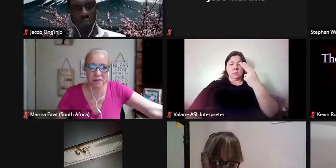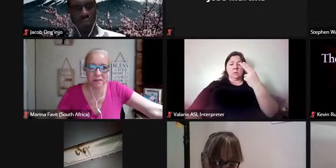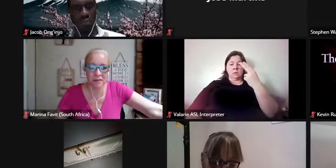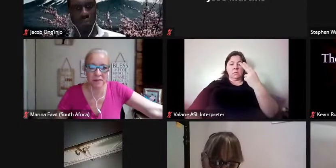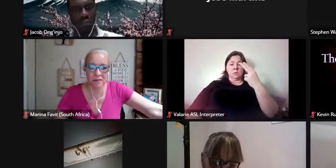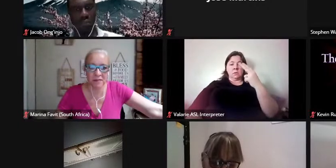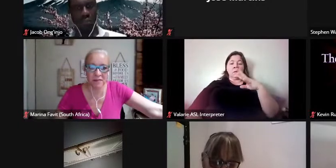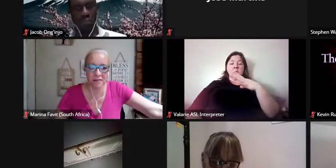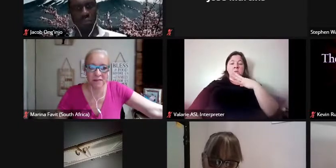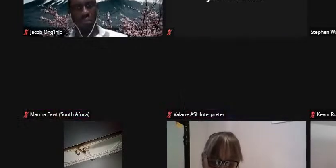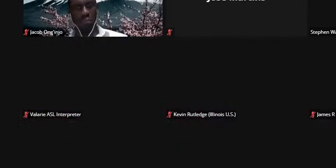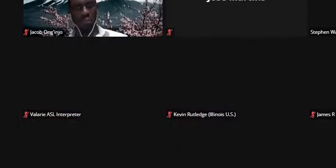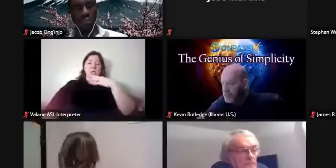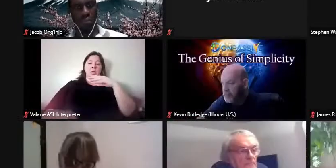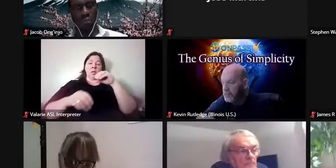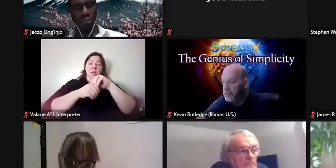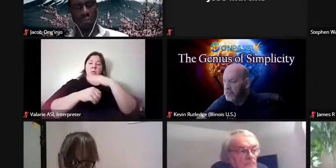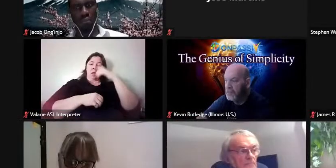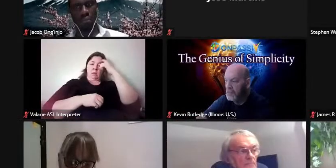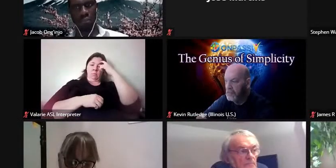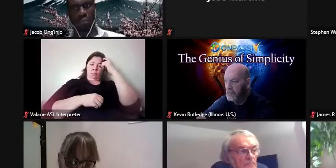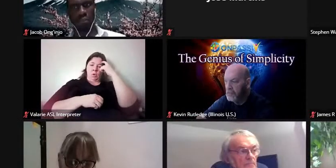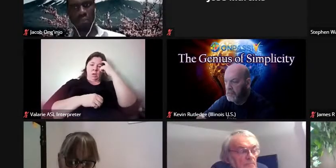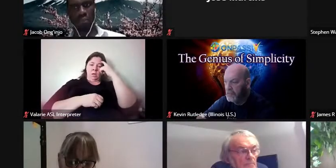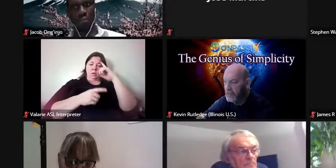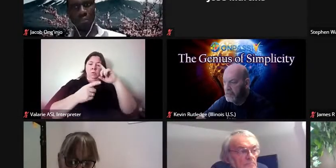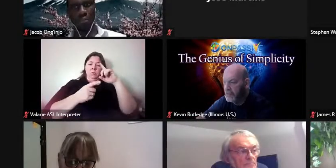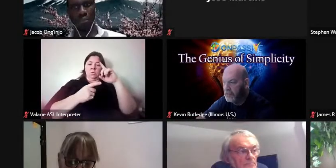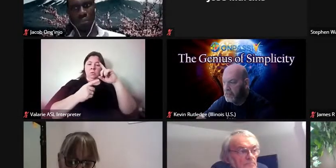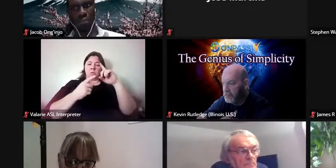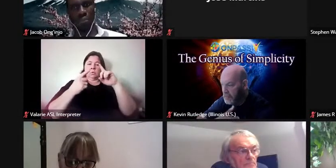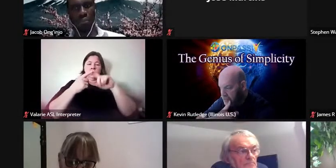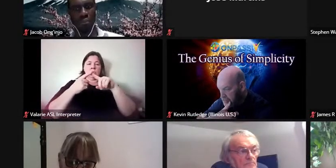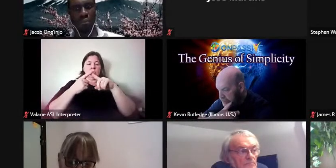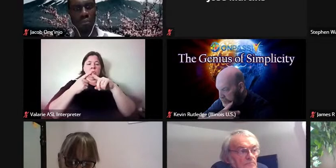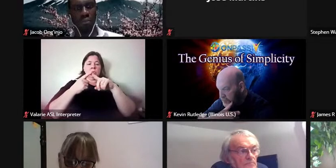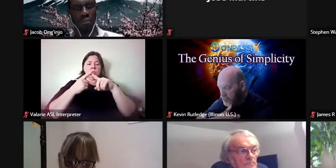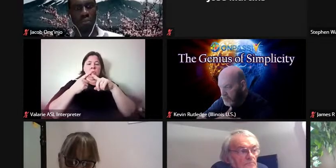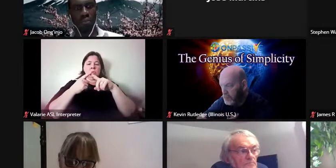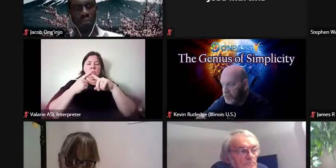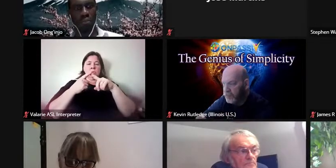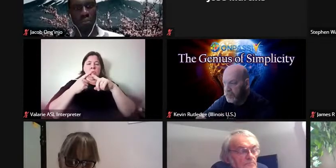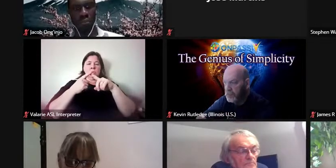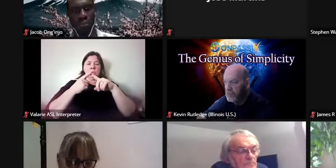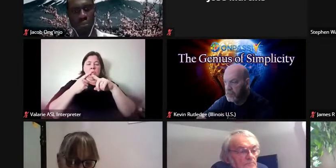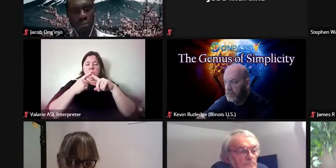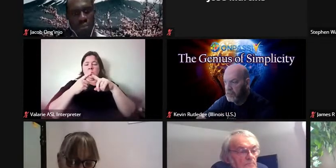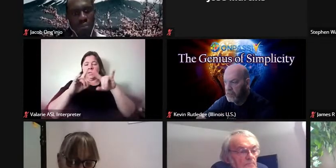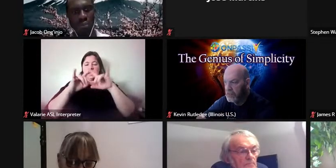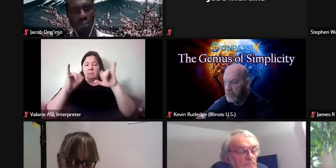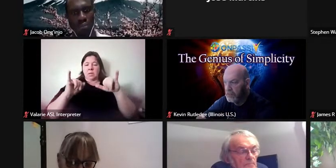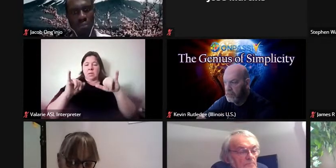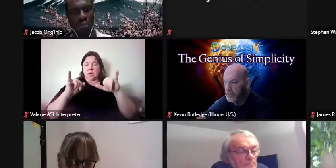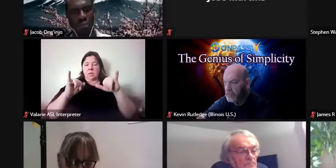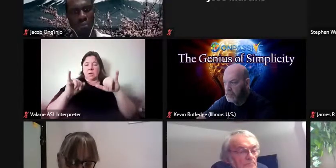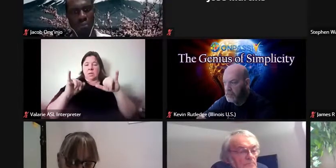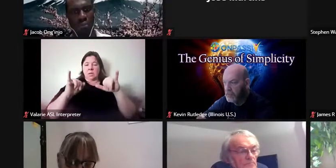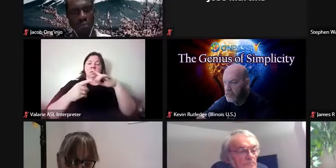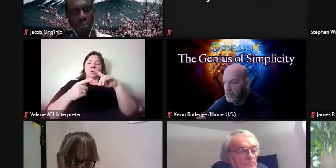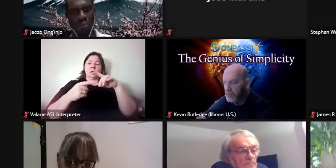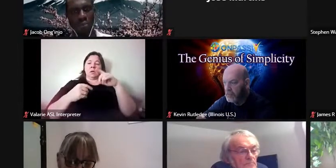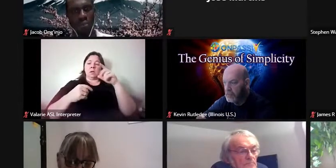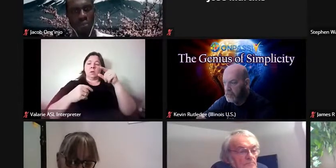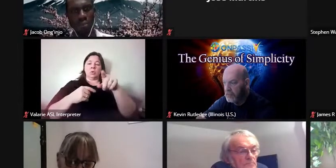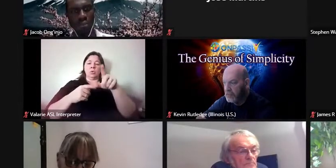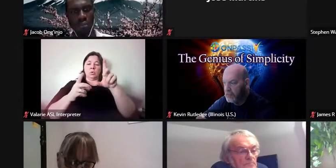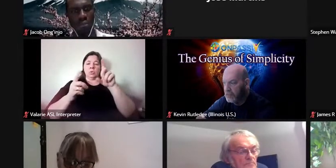was actually getting into my brain, that yeah, actually he is speaking truth. And but at the same time, because due to